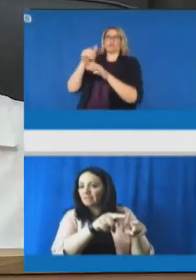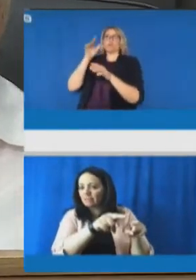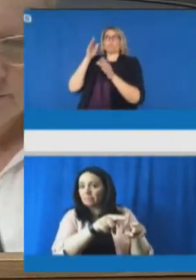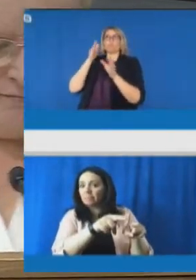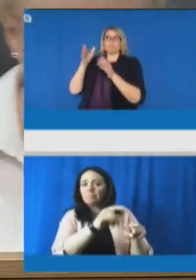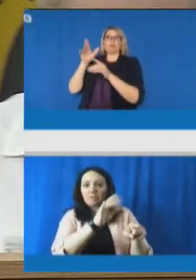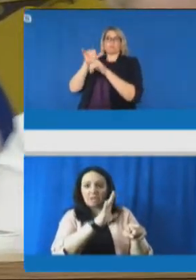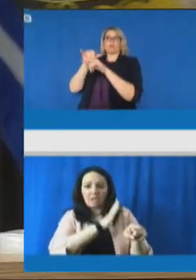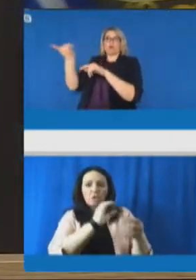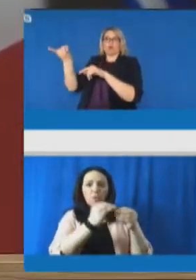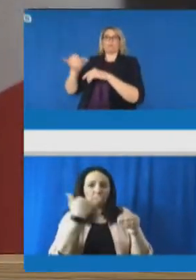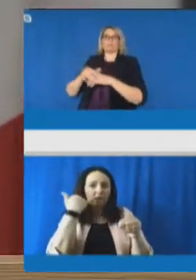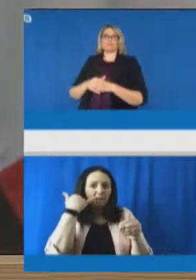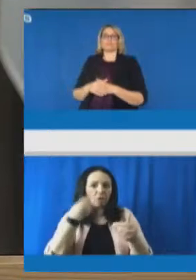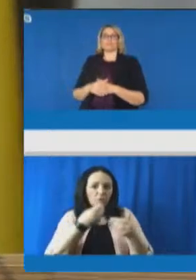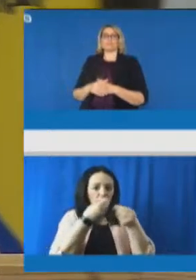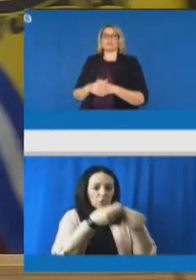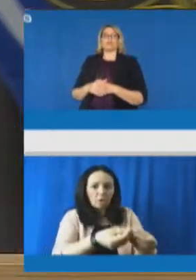add?